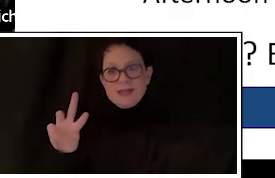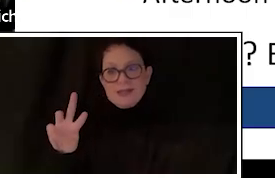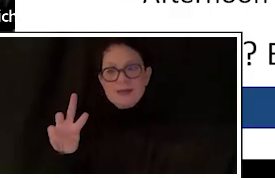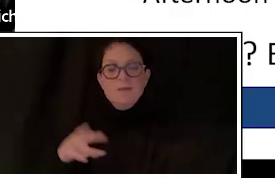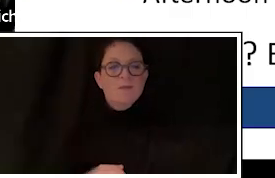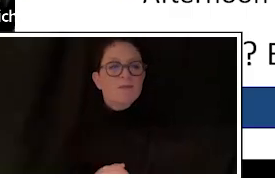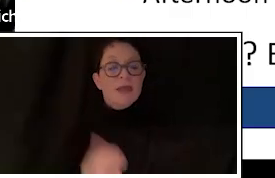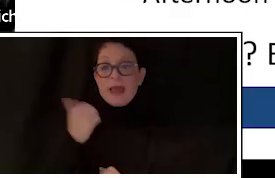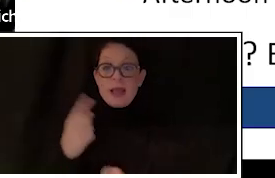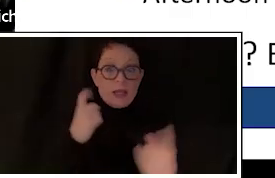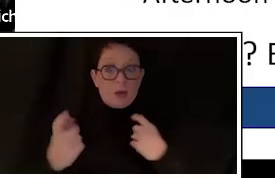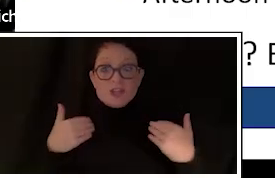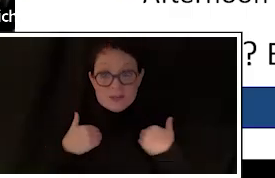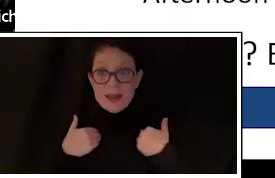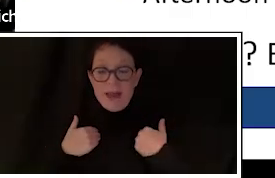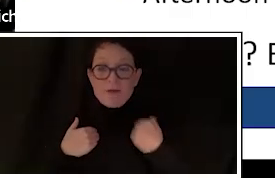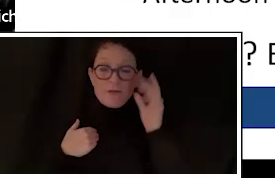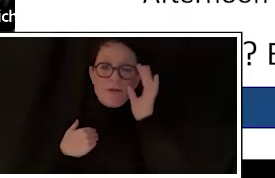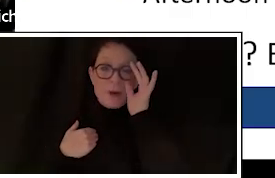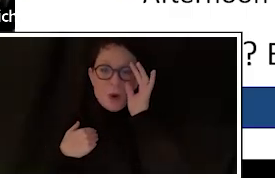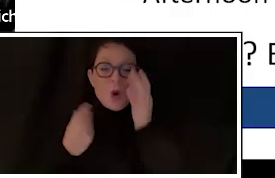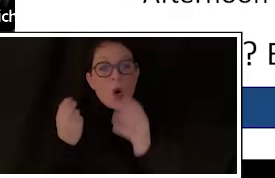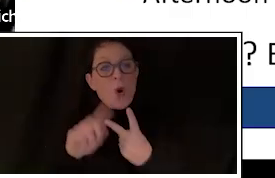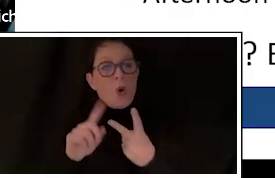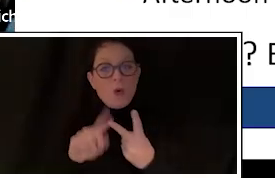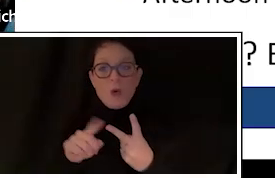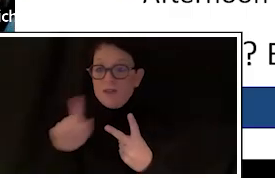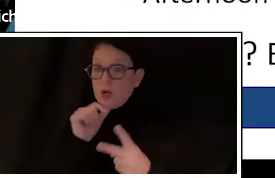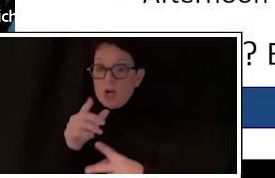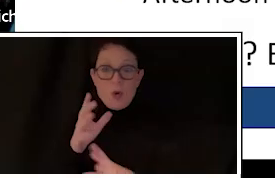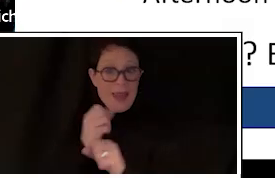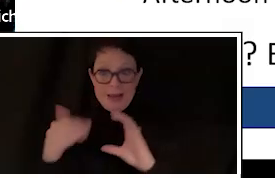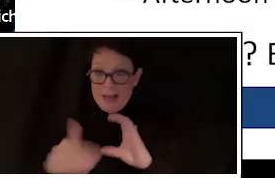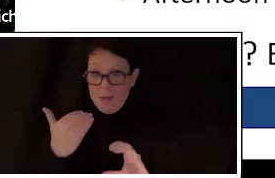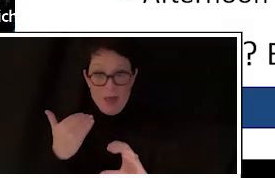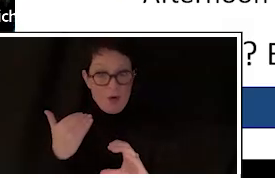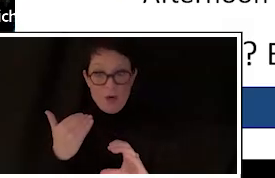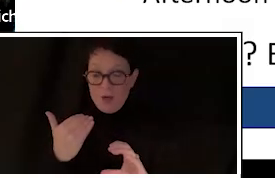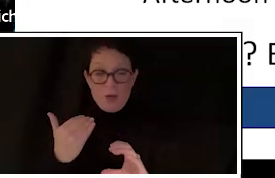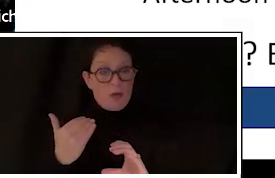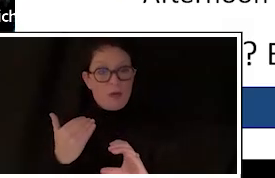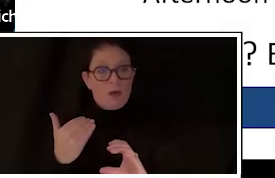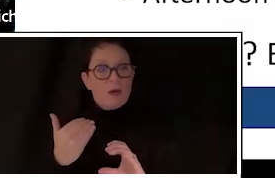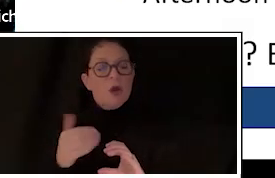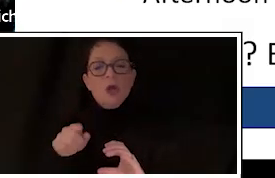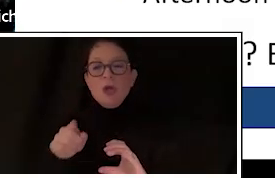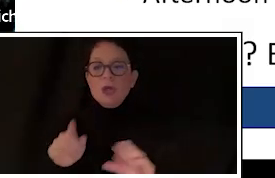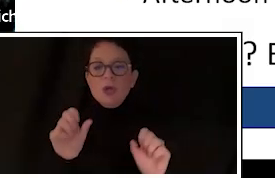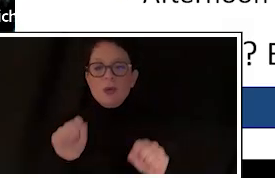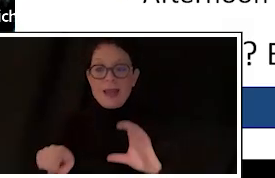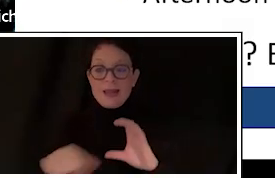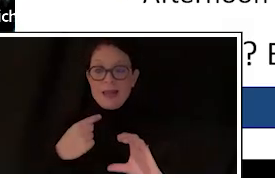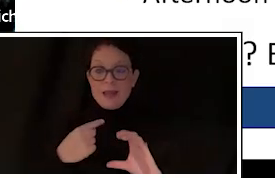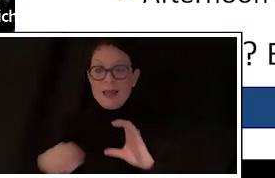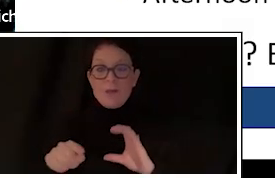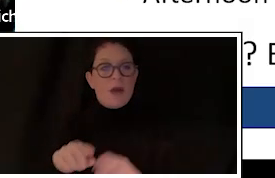If anybody has any questions, or if you don't receive an email, you'll be able to